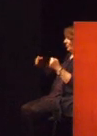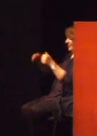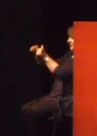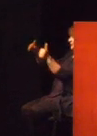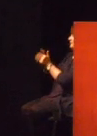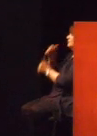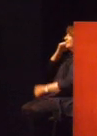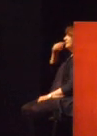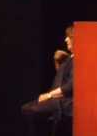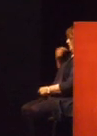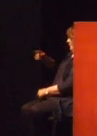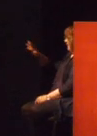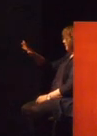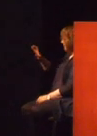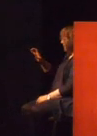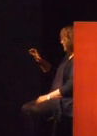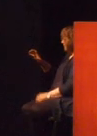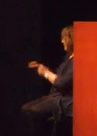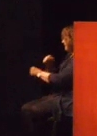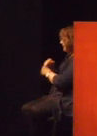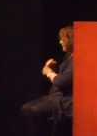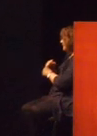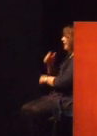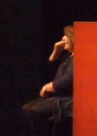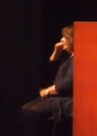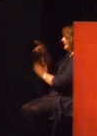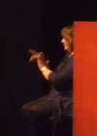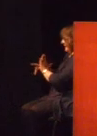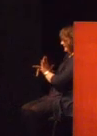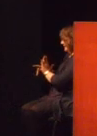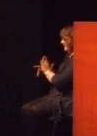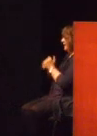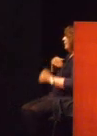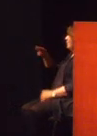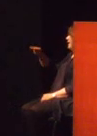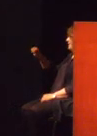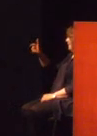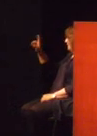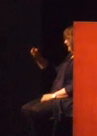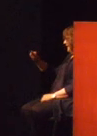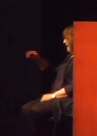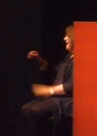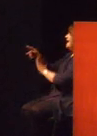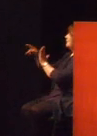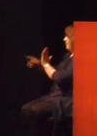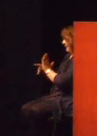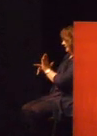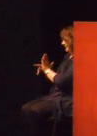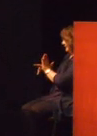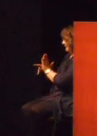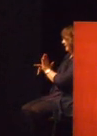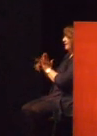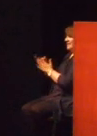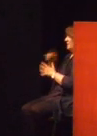had 500 years of racialized policies. We have a media and publishing industries that are really dominated by images of